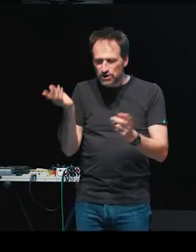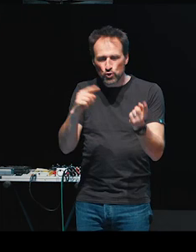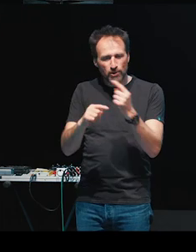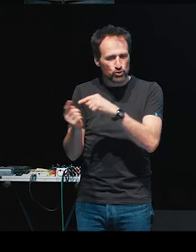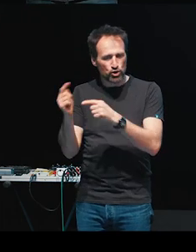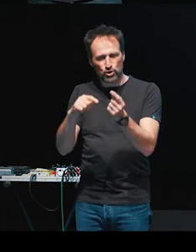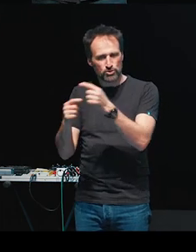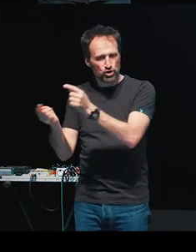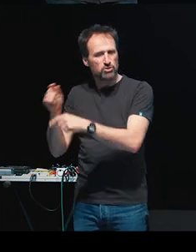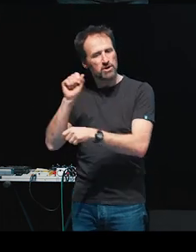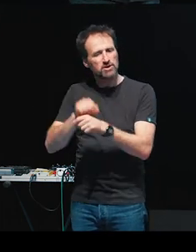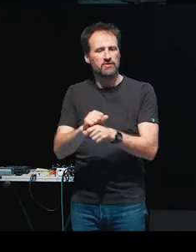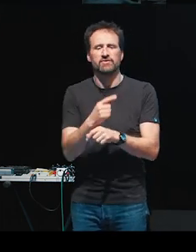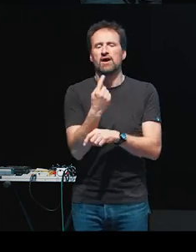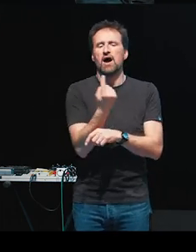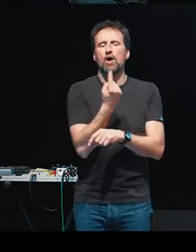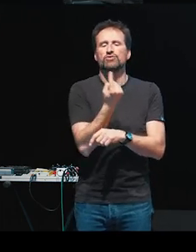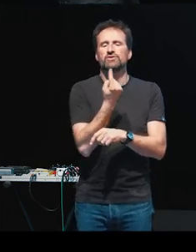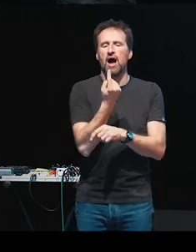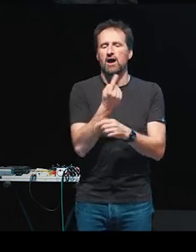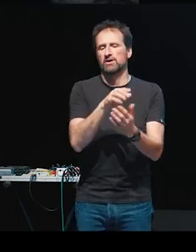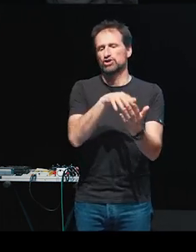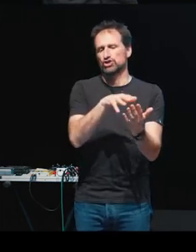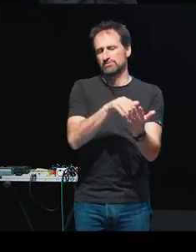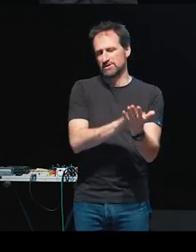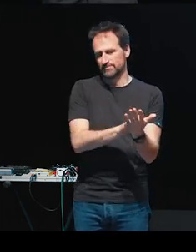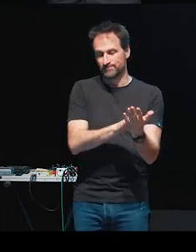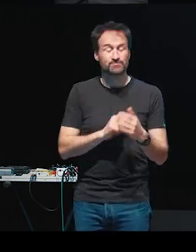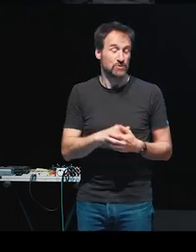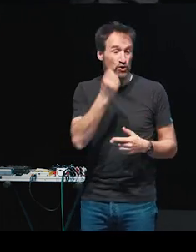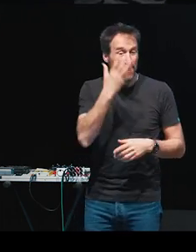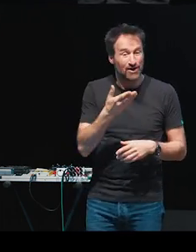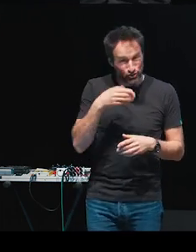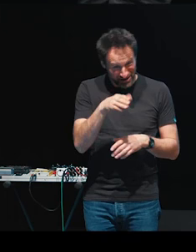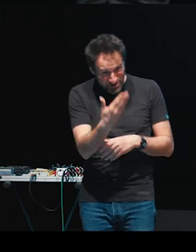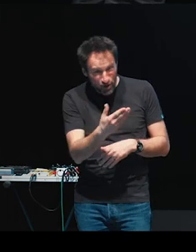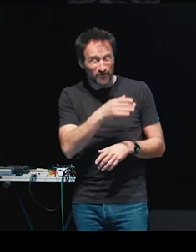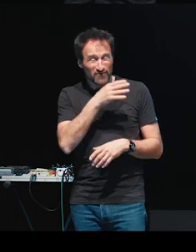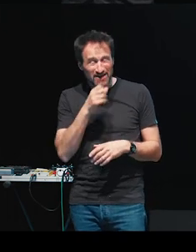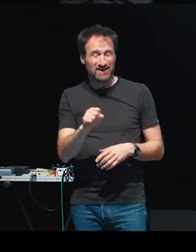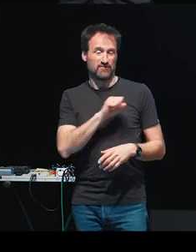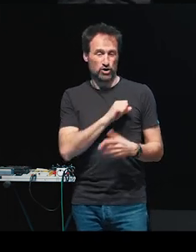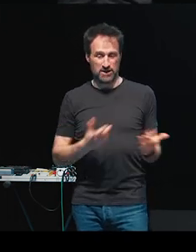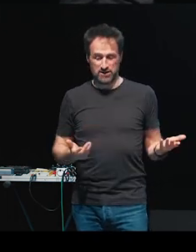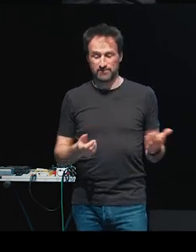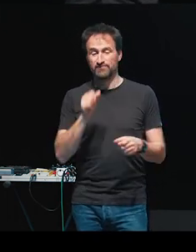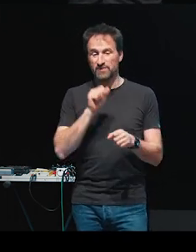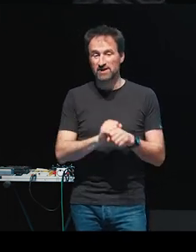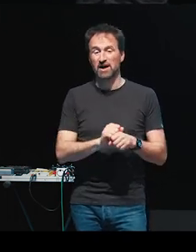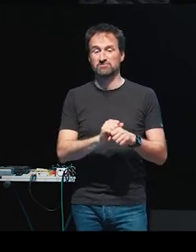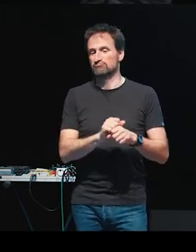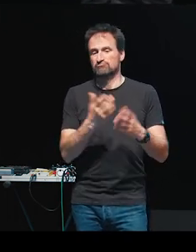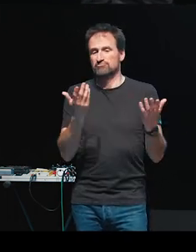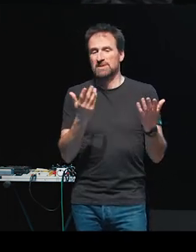autarkic way. And of course, this brings a lot of advantages. You can do a separate deployment. You